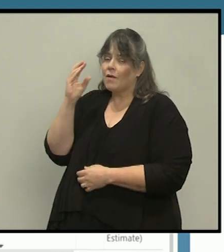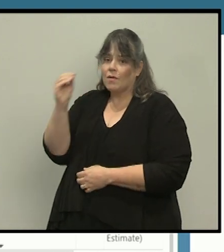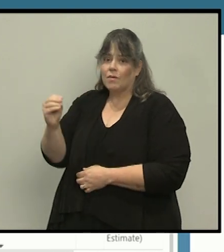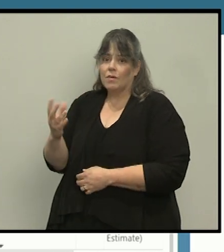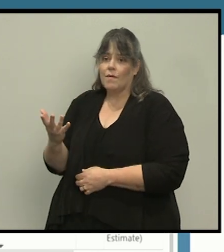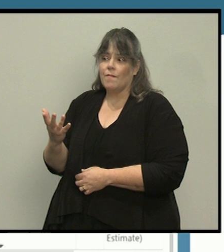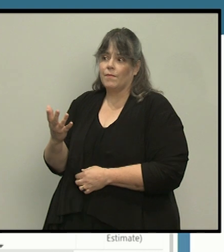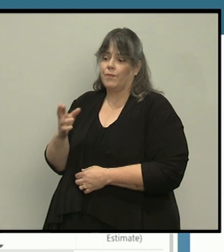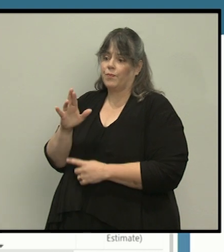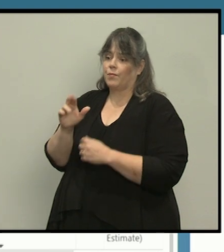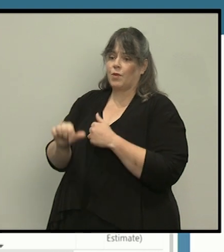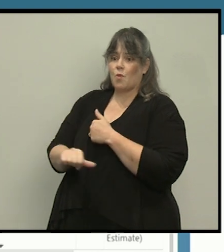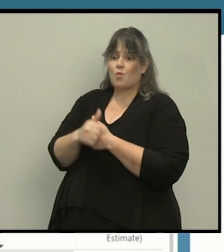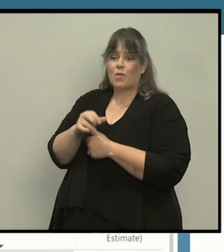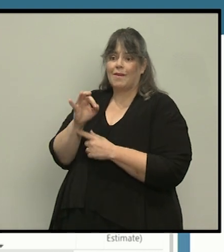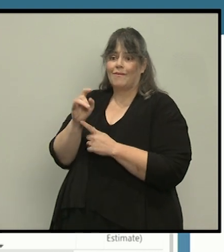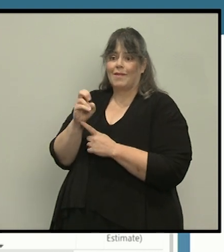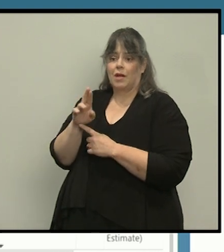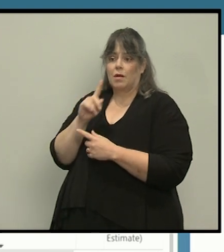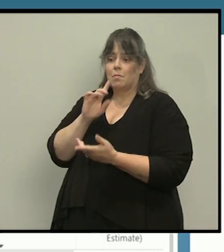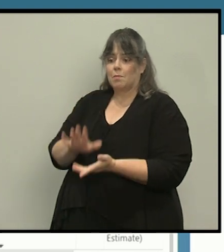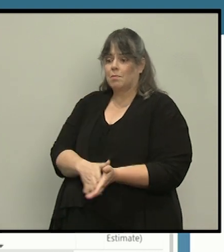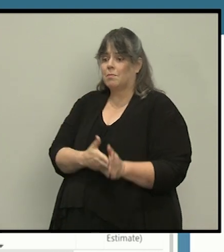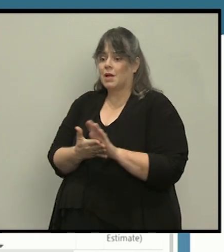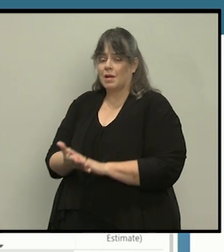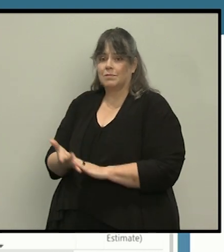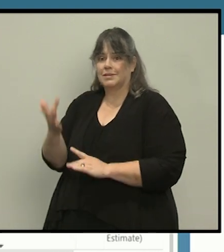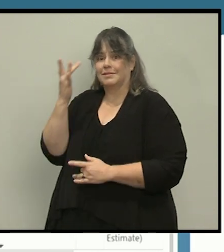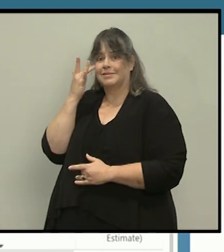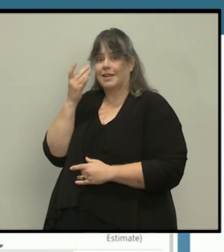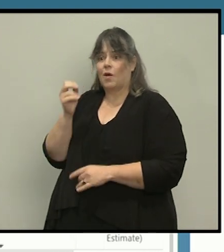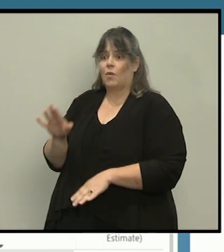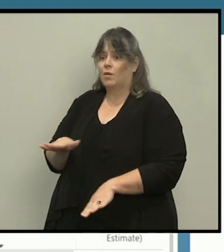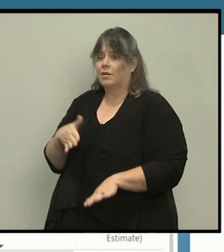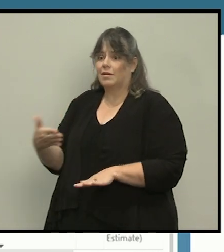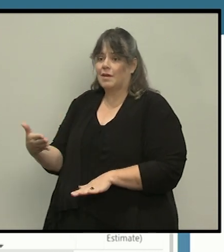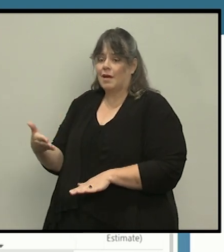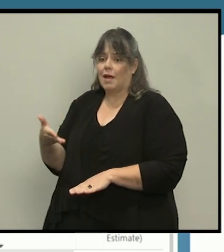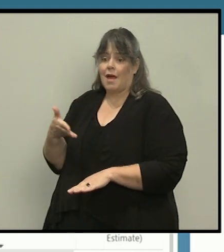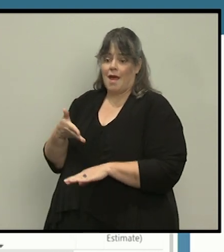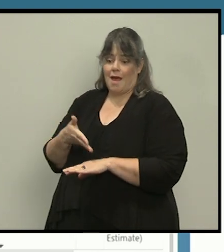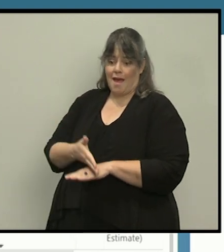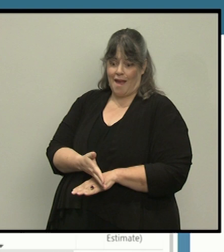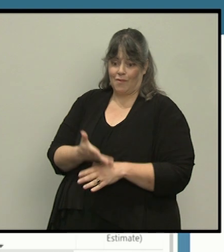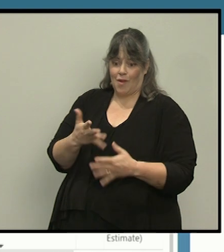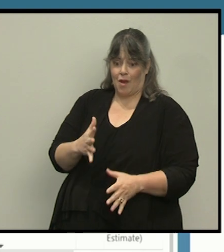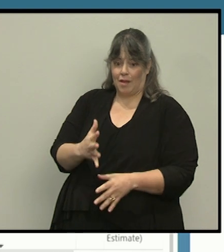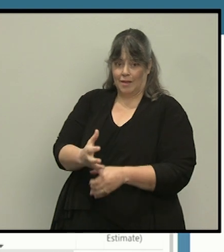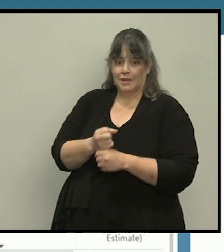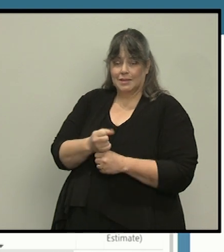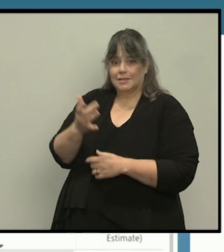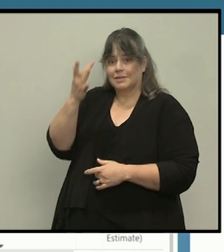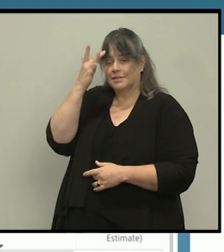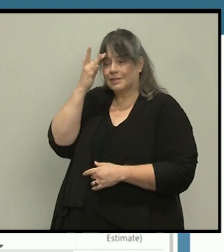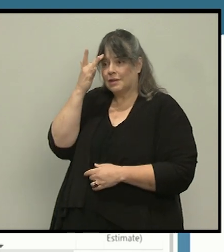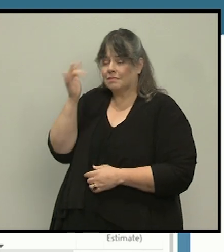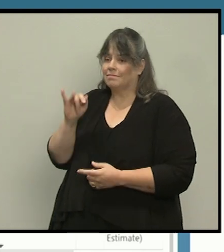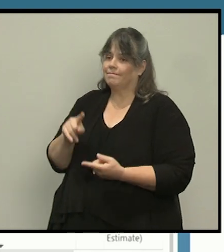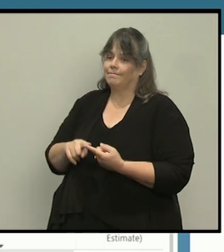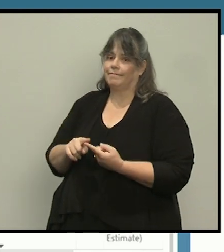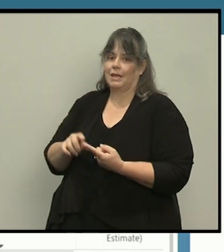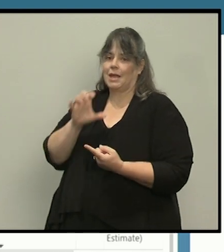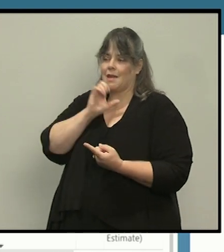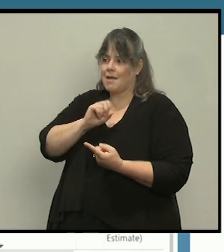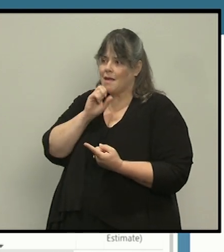risk factors for becoming seriously ill or dying after getting sick include reasons such as age